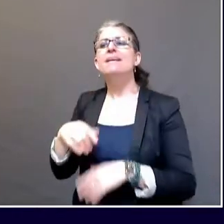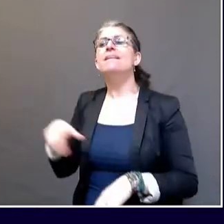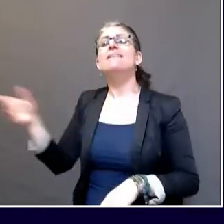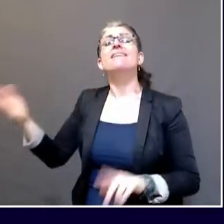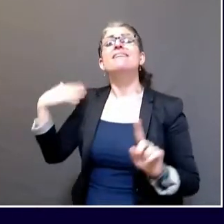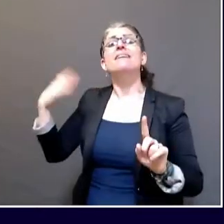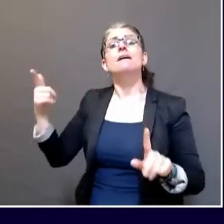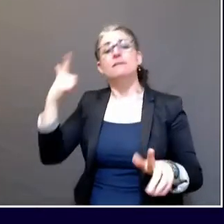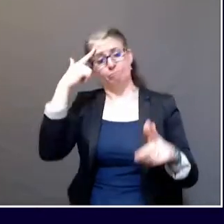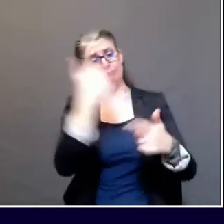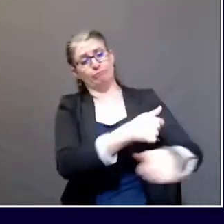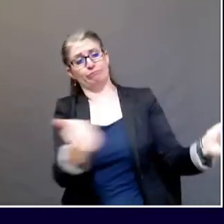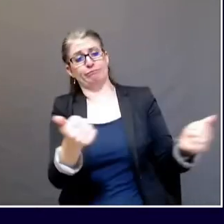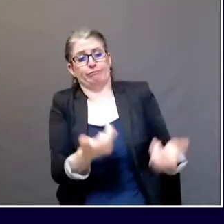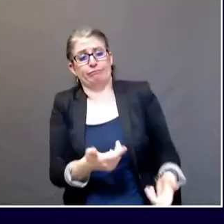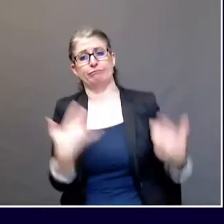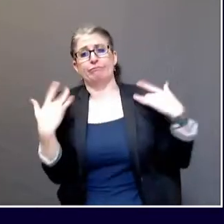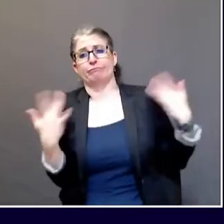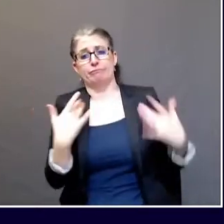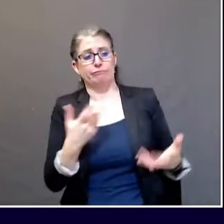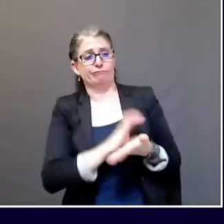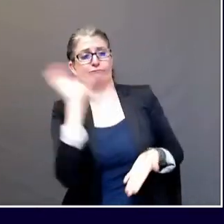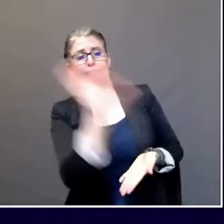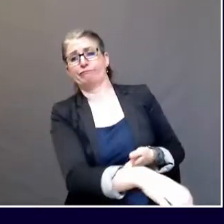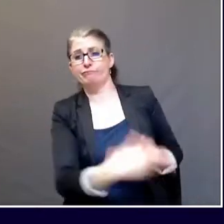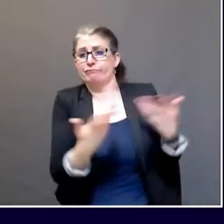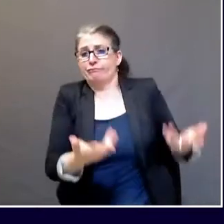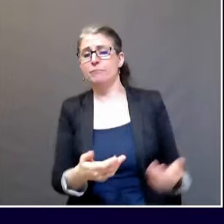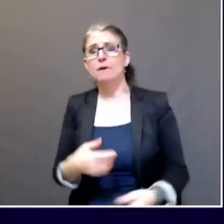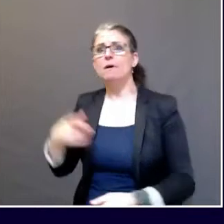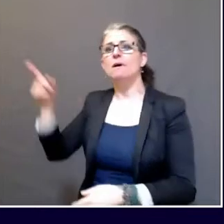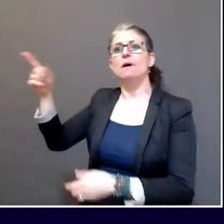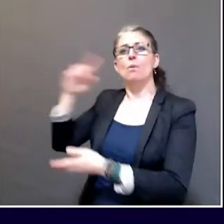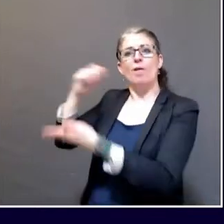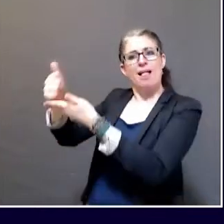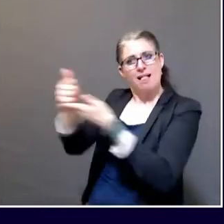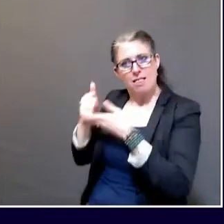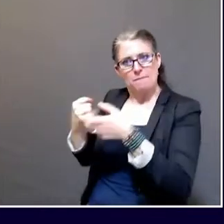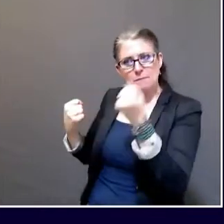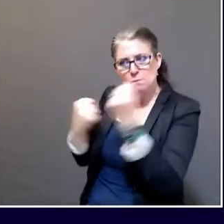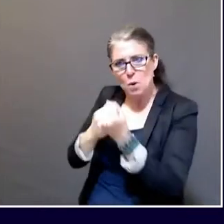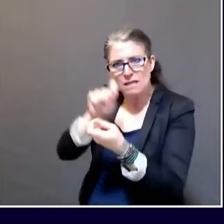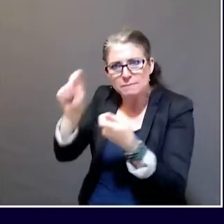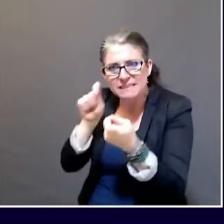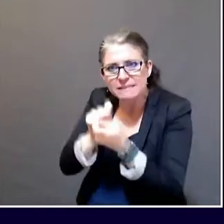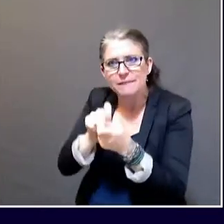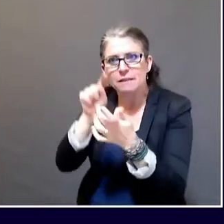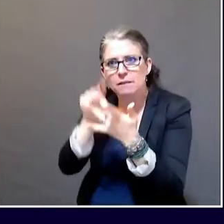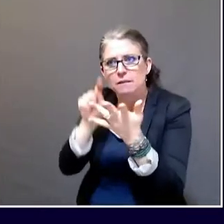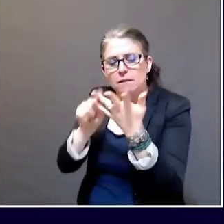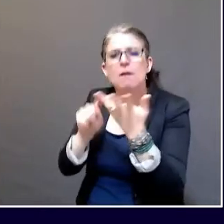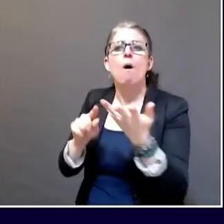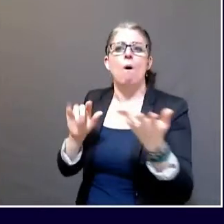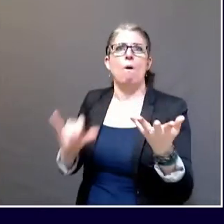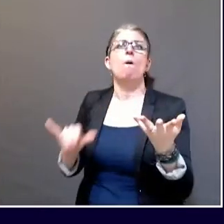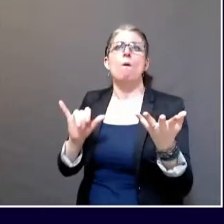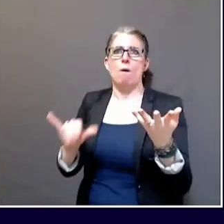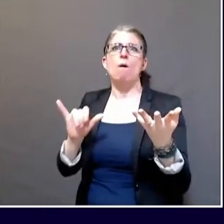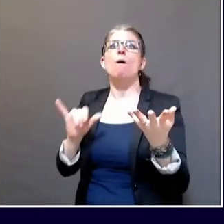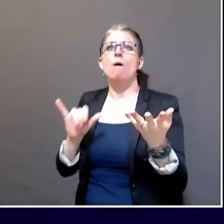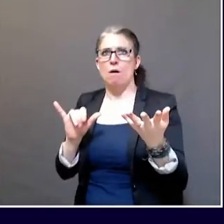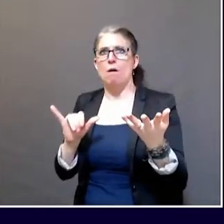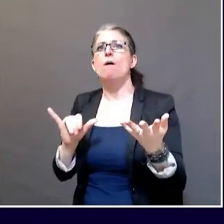this document about the federal government helping to set up these large volume community testing sites. And